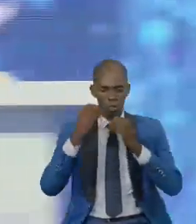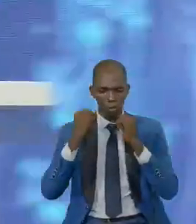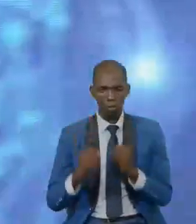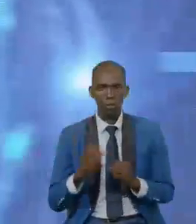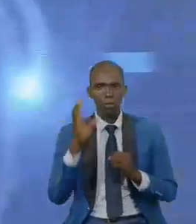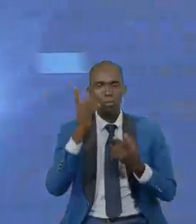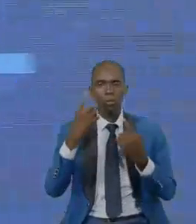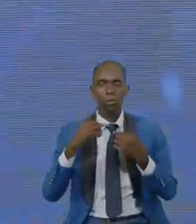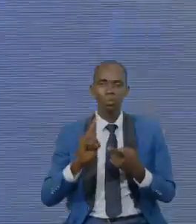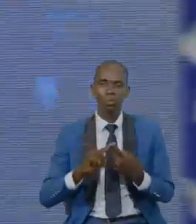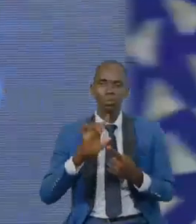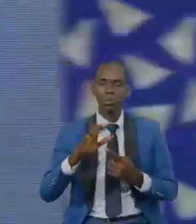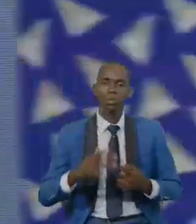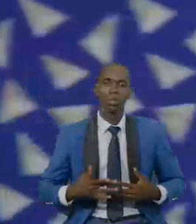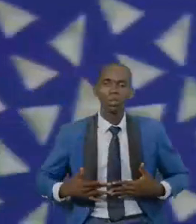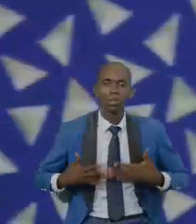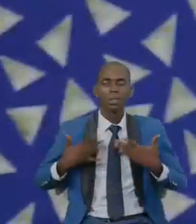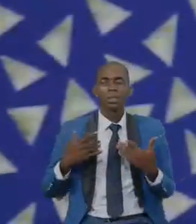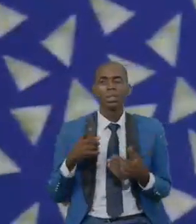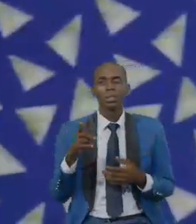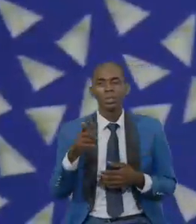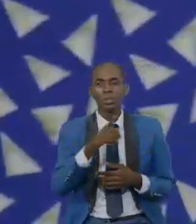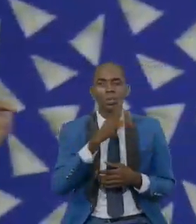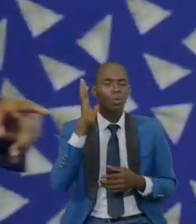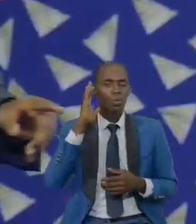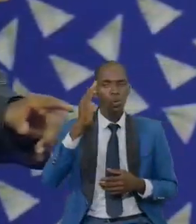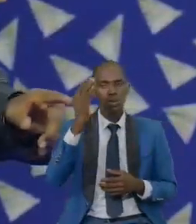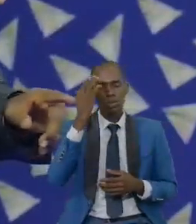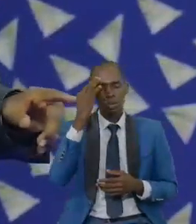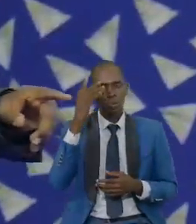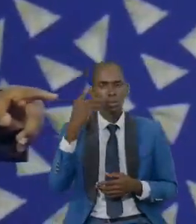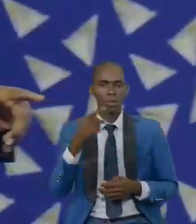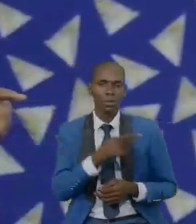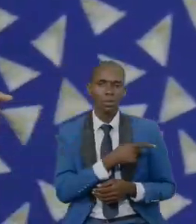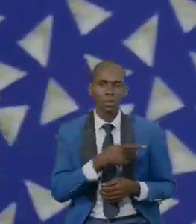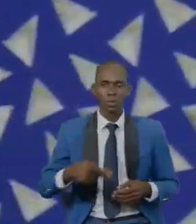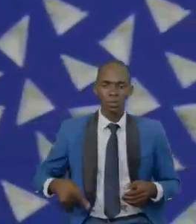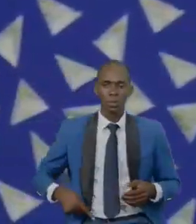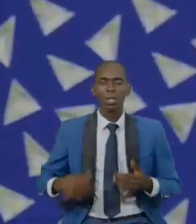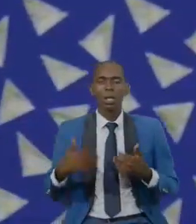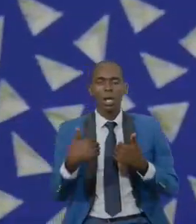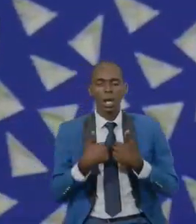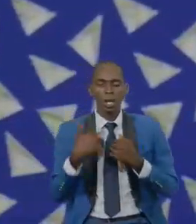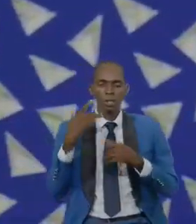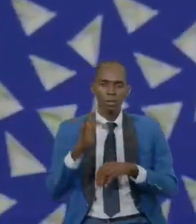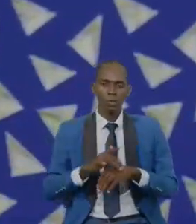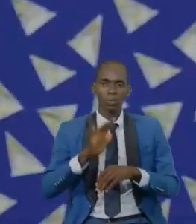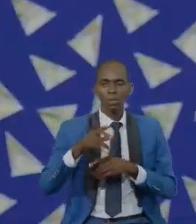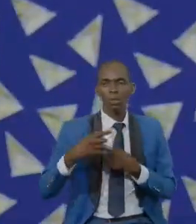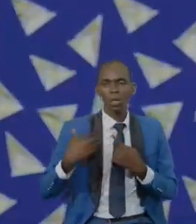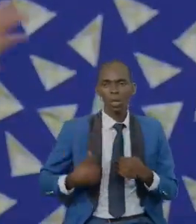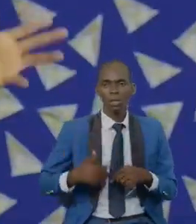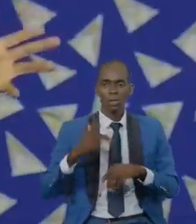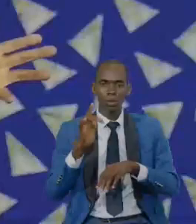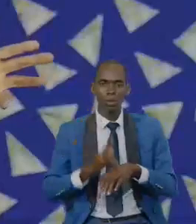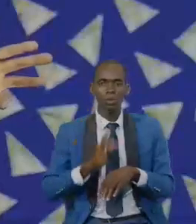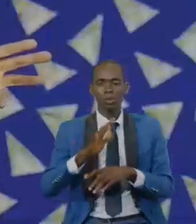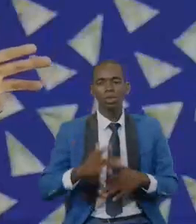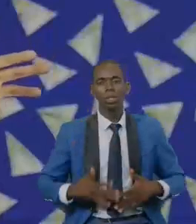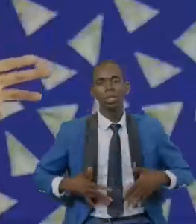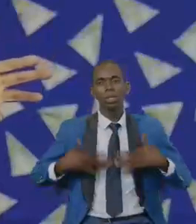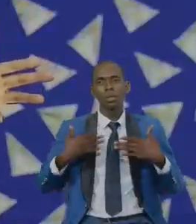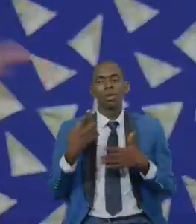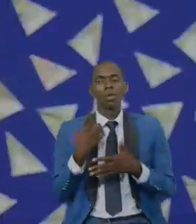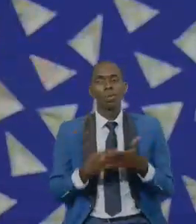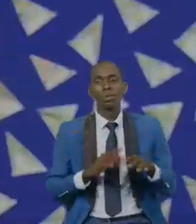life. You will know the Prince has touched your heart, has touched your life. What you didn't